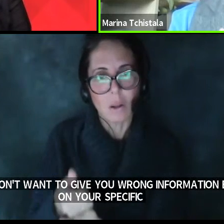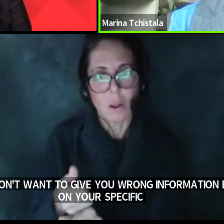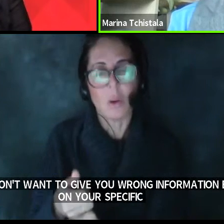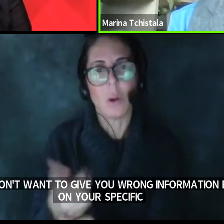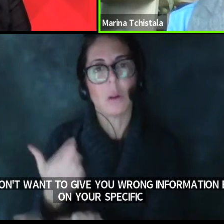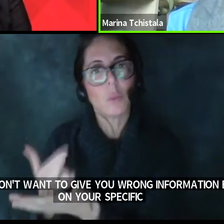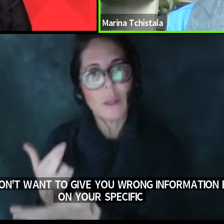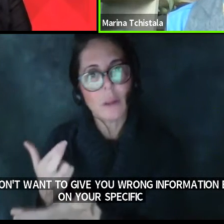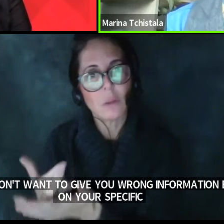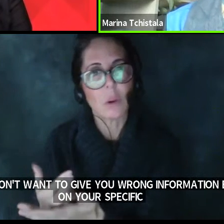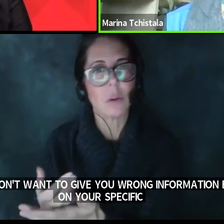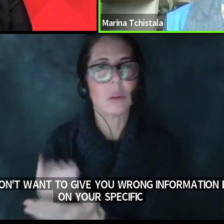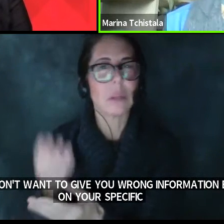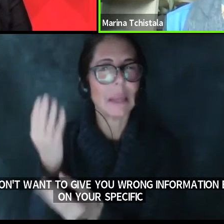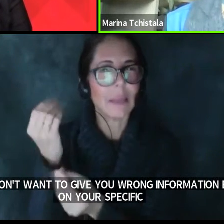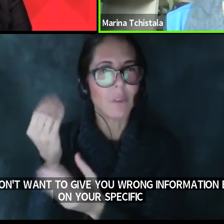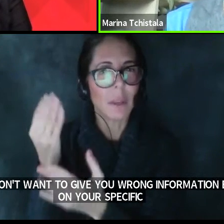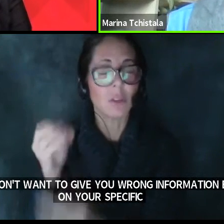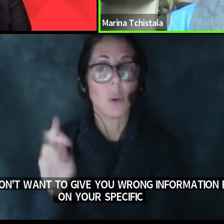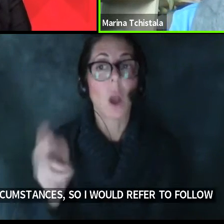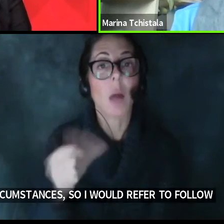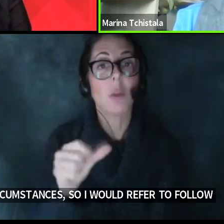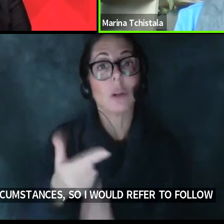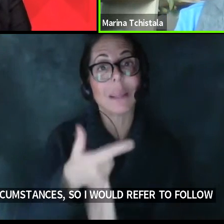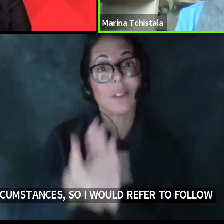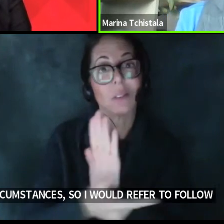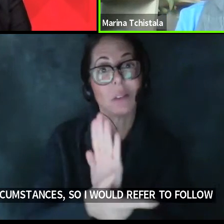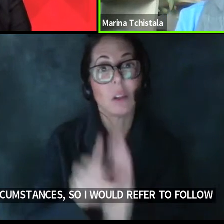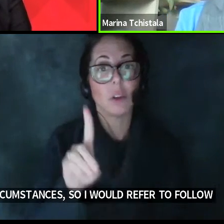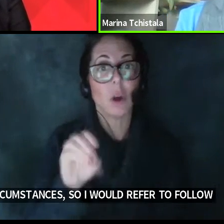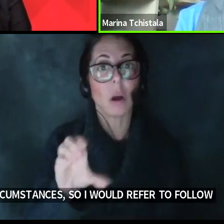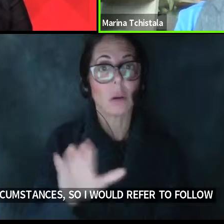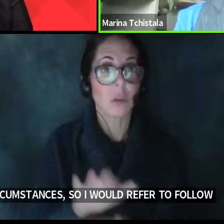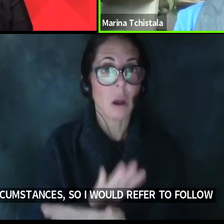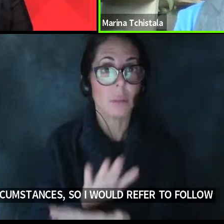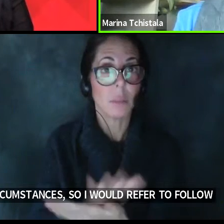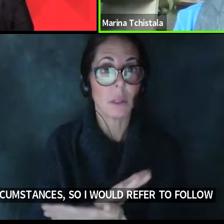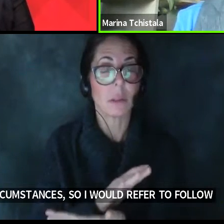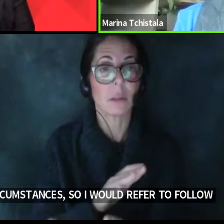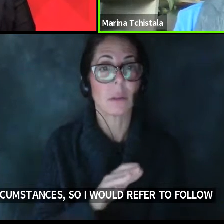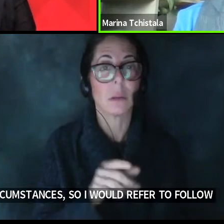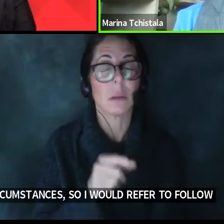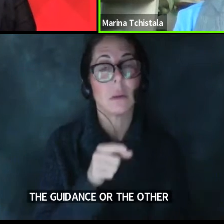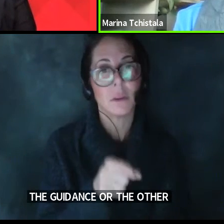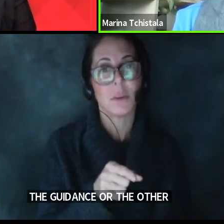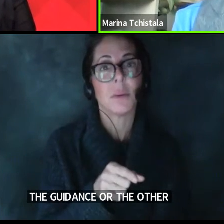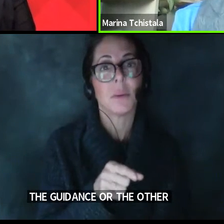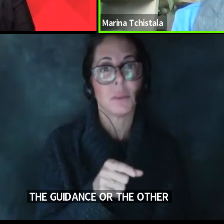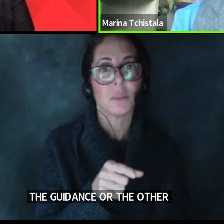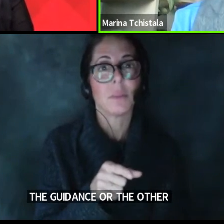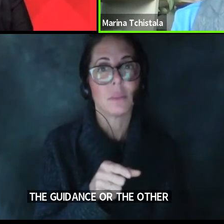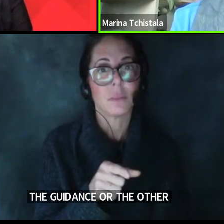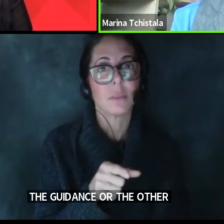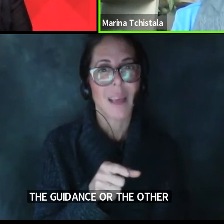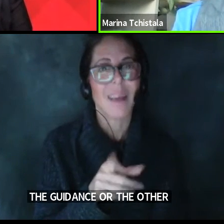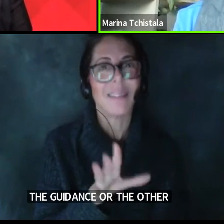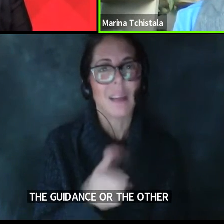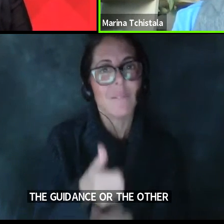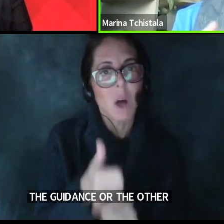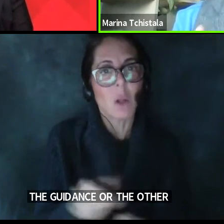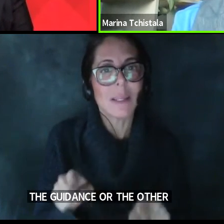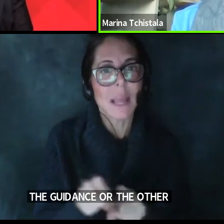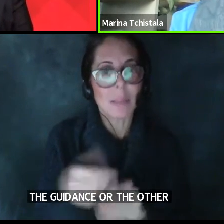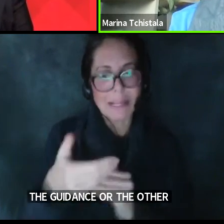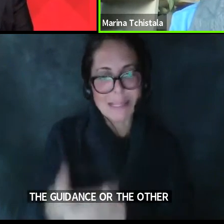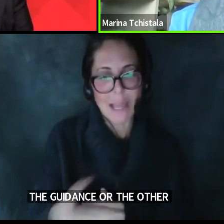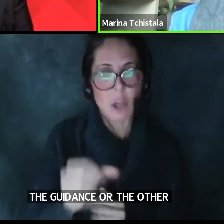the other legislative documents which would be complied with the stage of reopening, which will